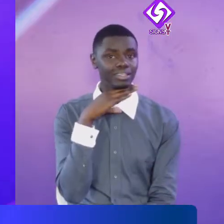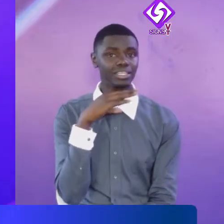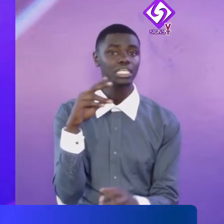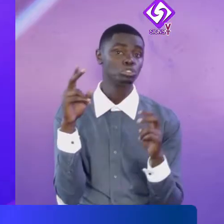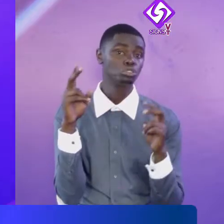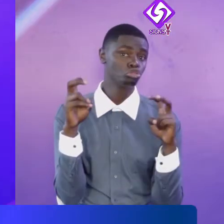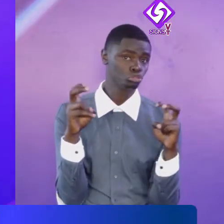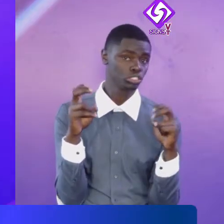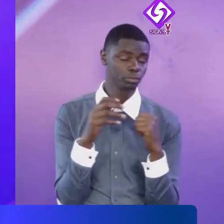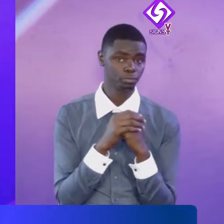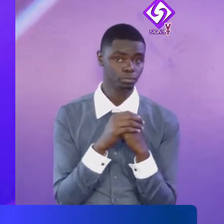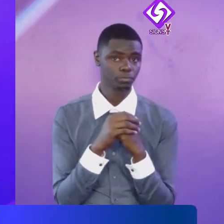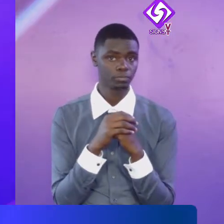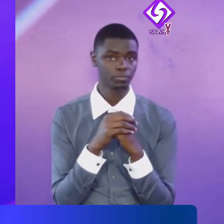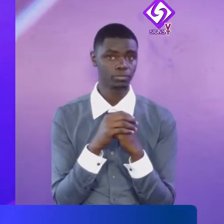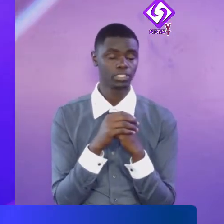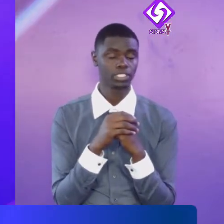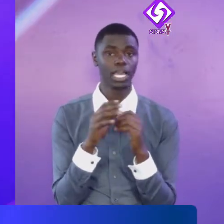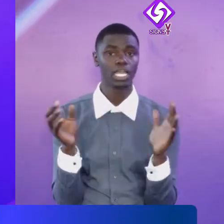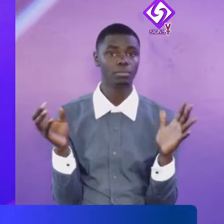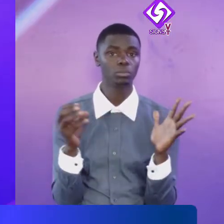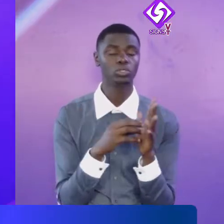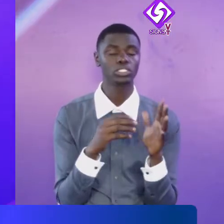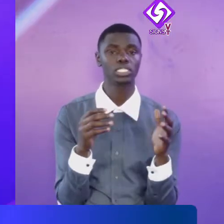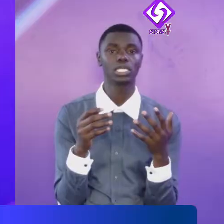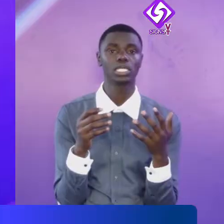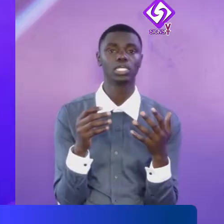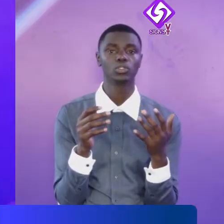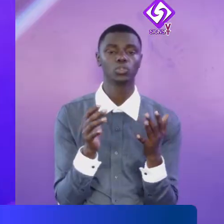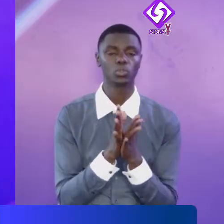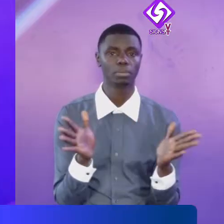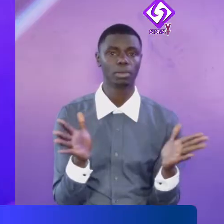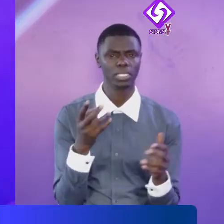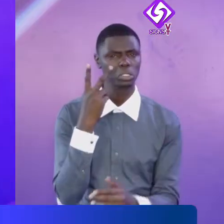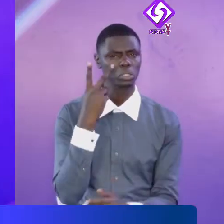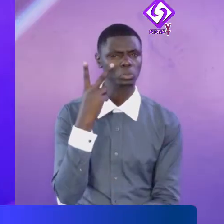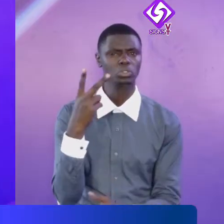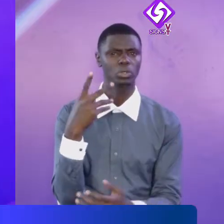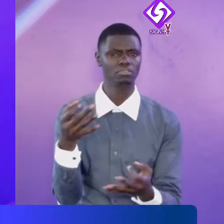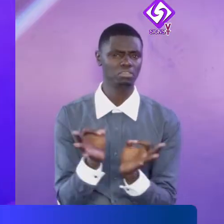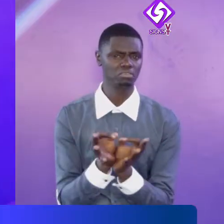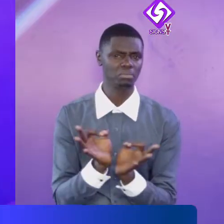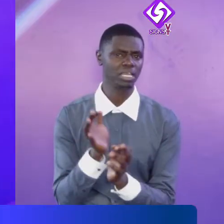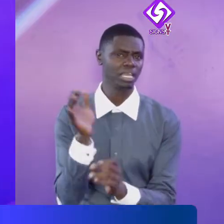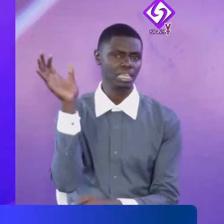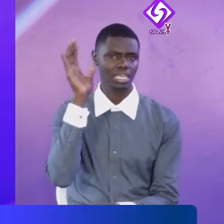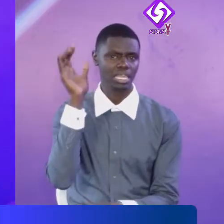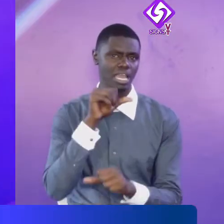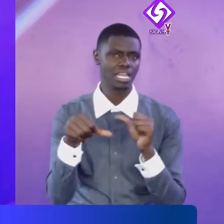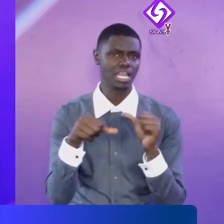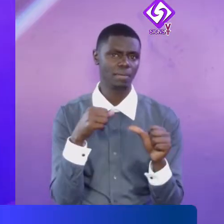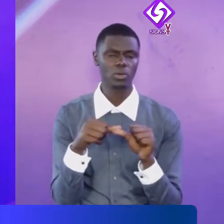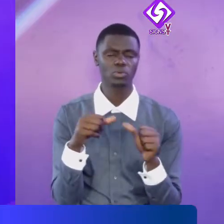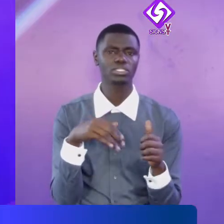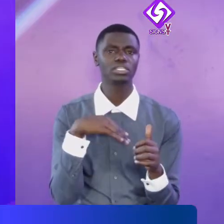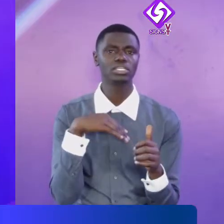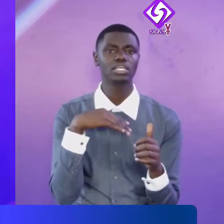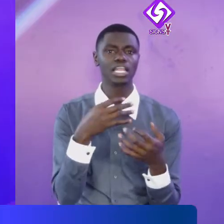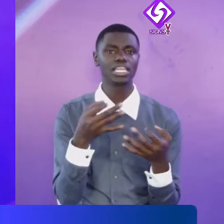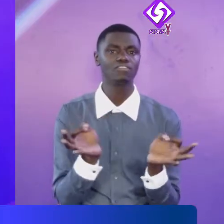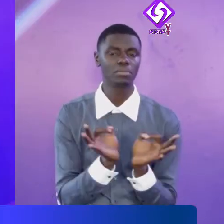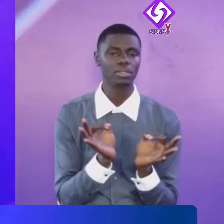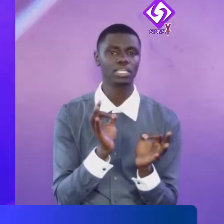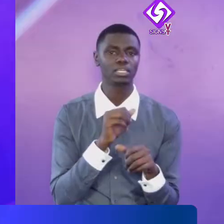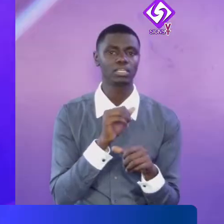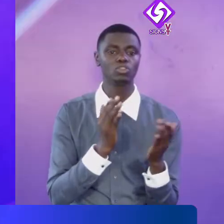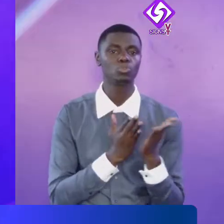issues are released to the public. There's a procedure. yeah, You saw there's a family that heard about the death of their family through social media, through